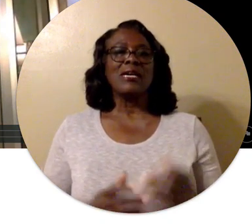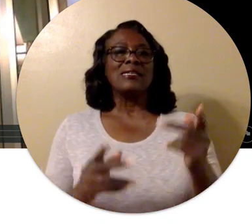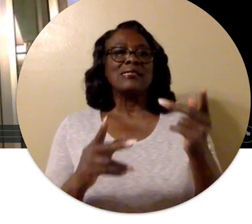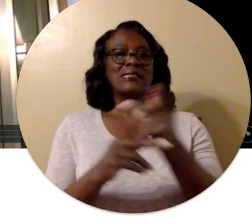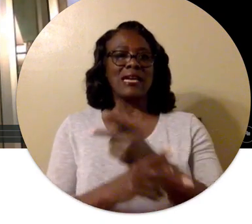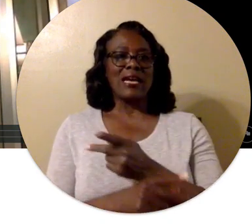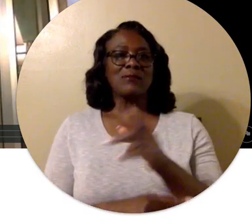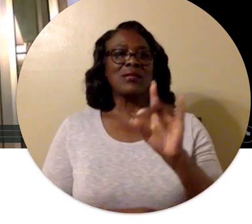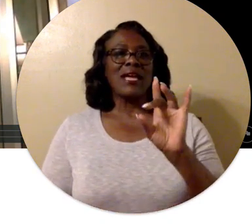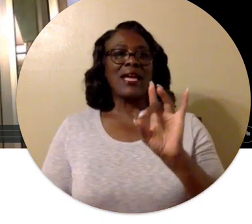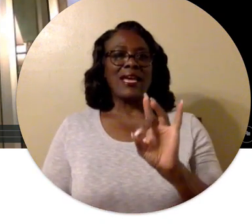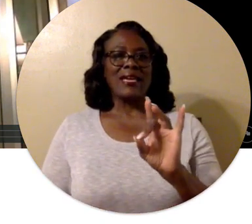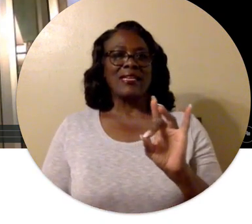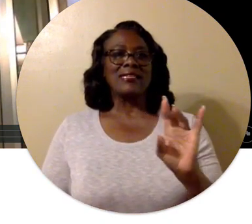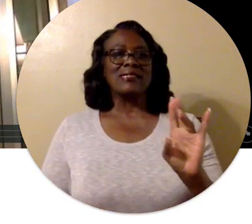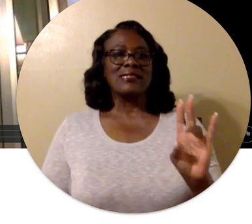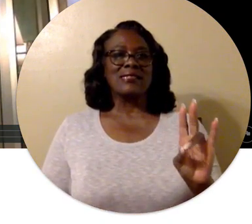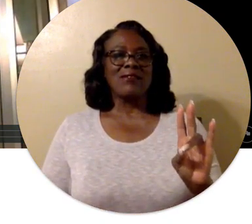times 87.